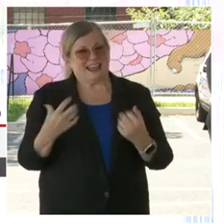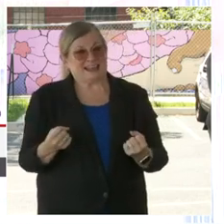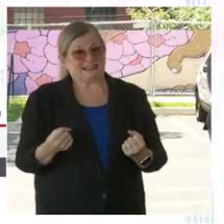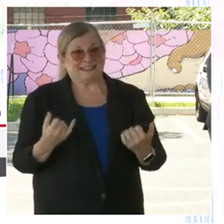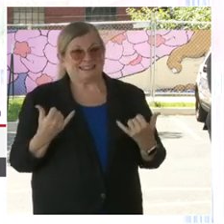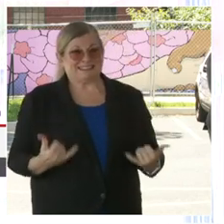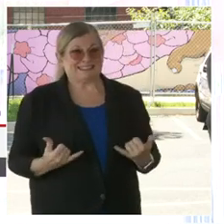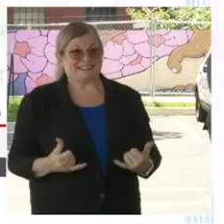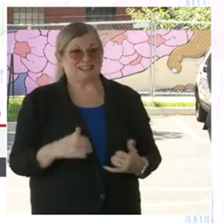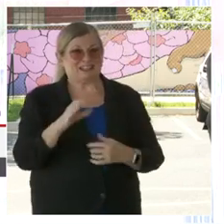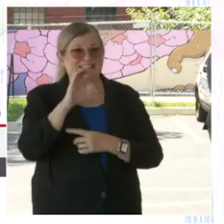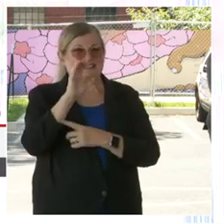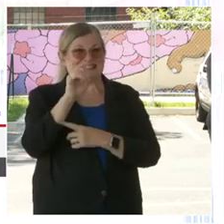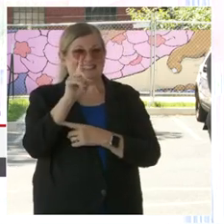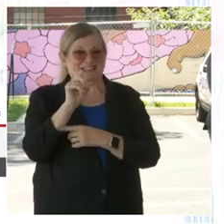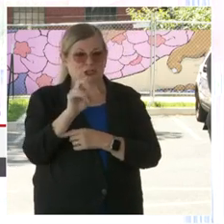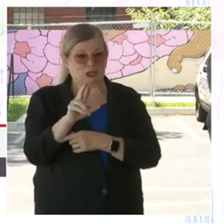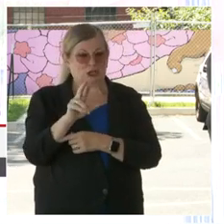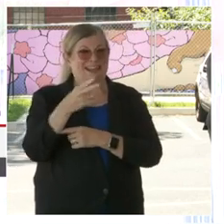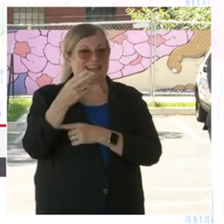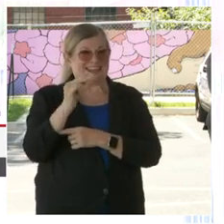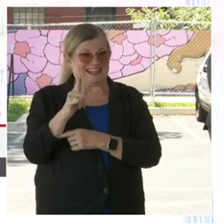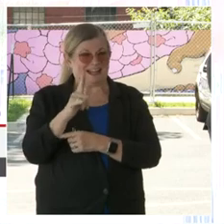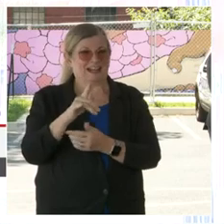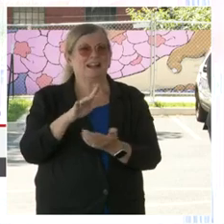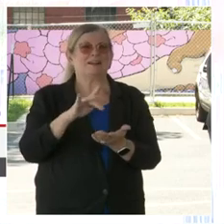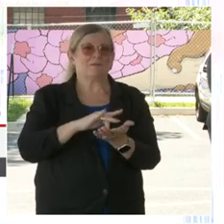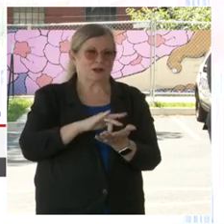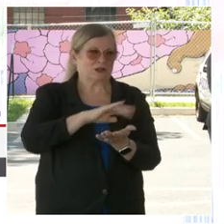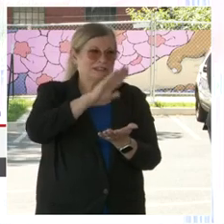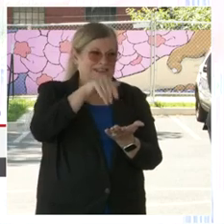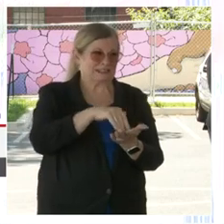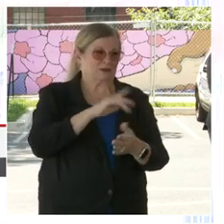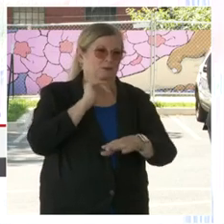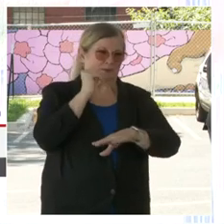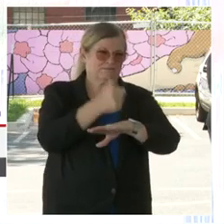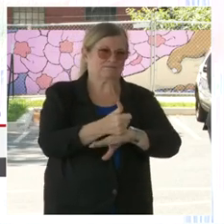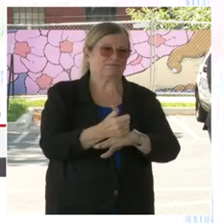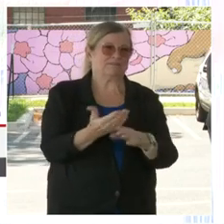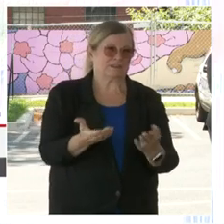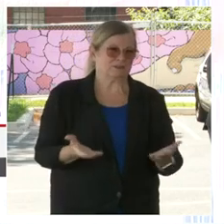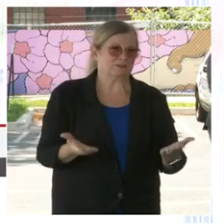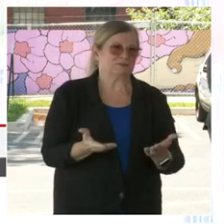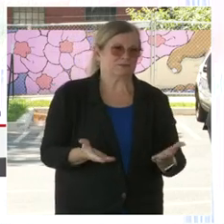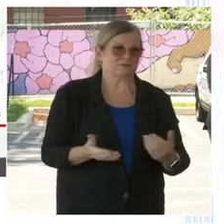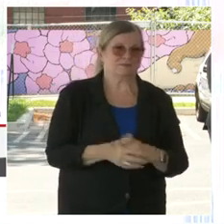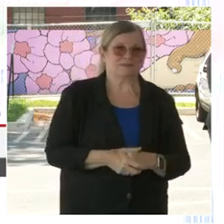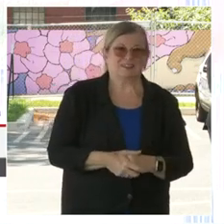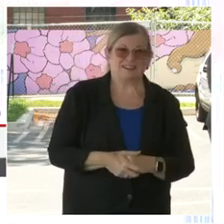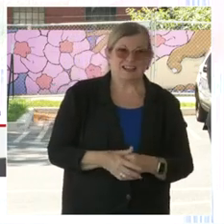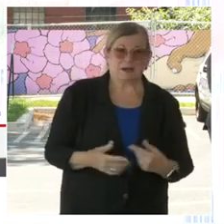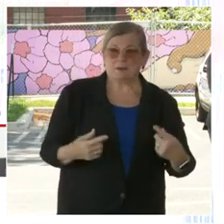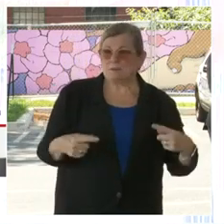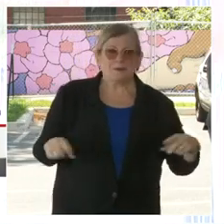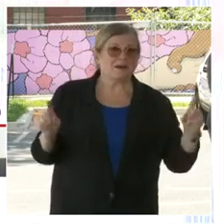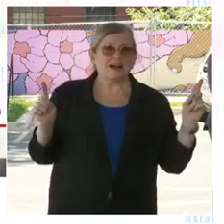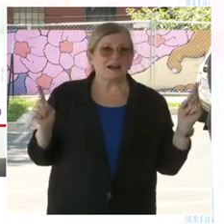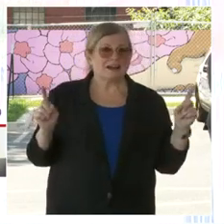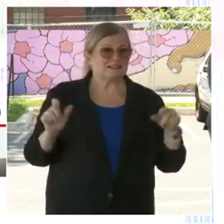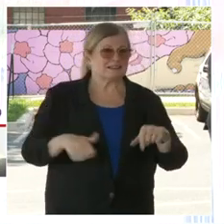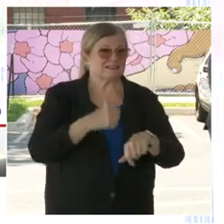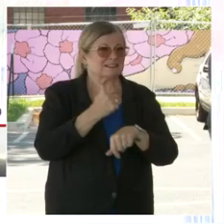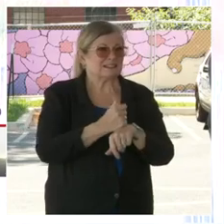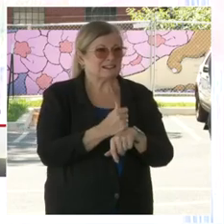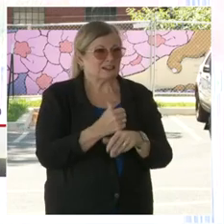Medical Center. We delivered the new 801